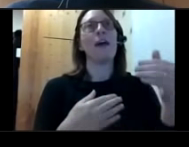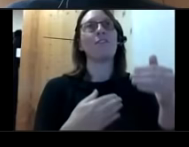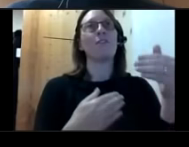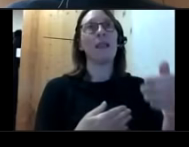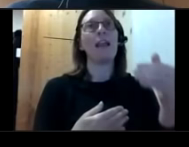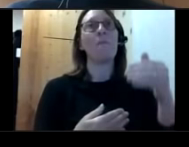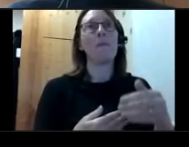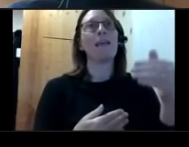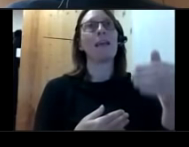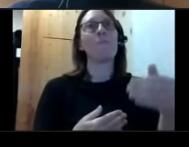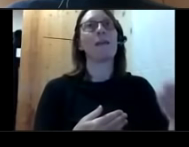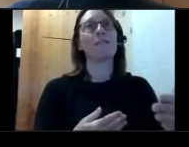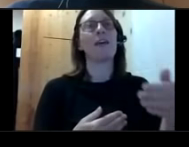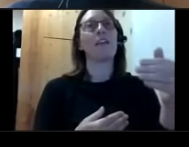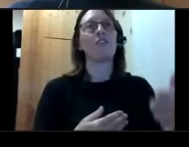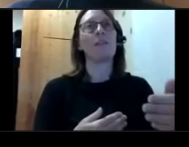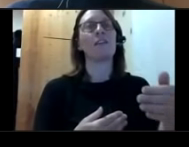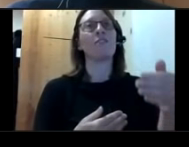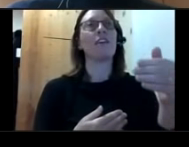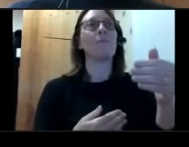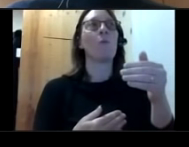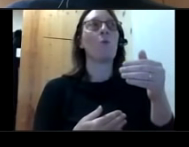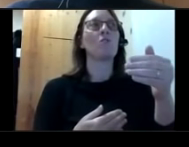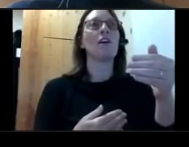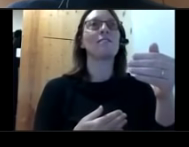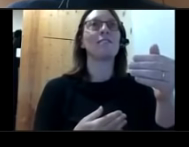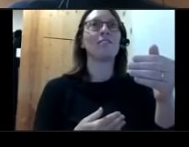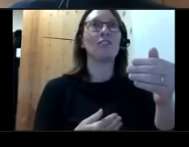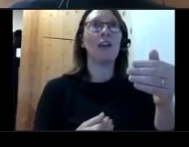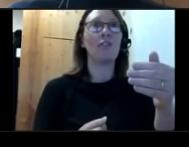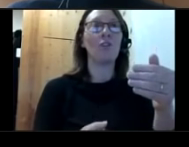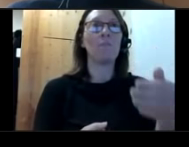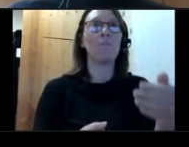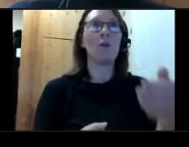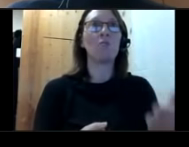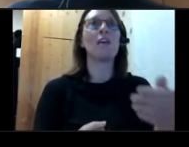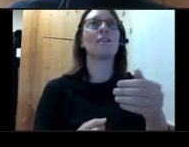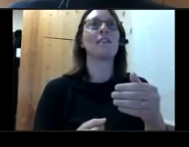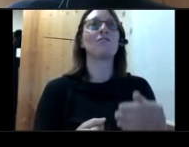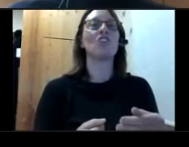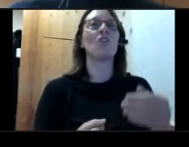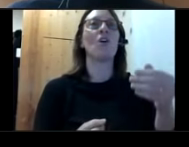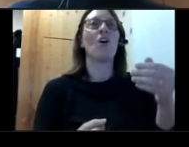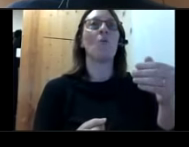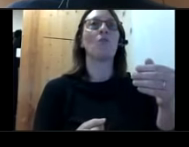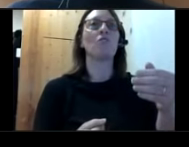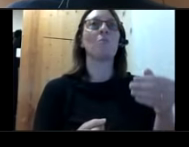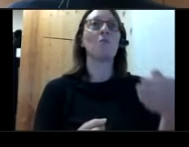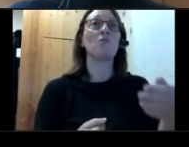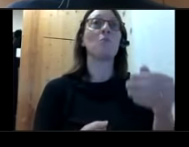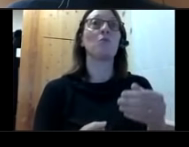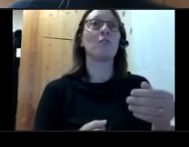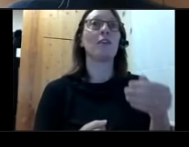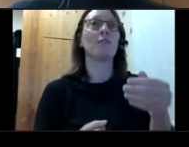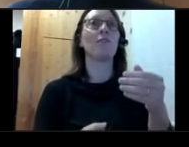about having the plan and making it better and incrementing. Think about what sites have got the most access to, what are the